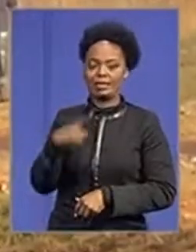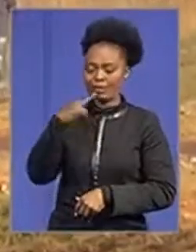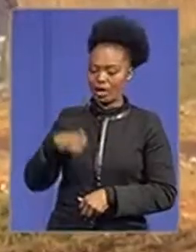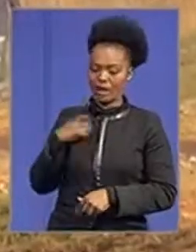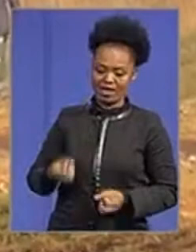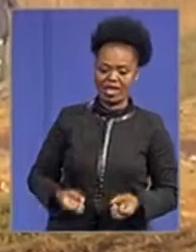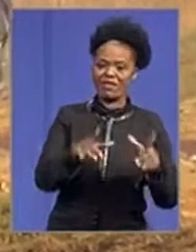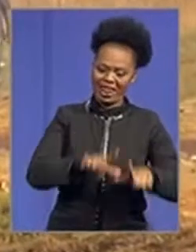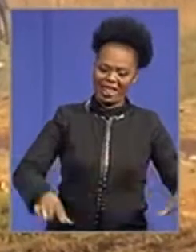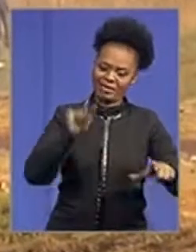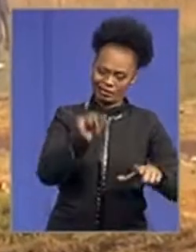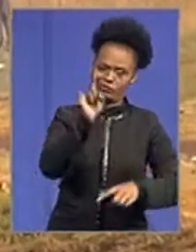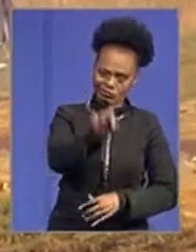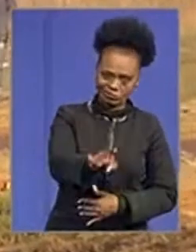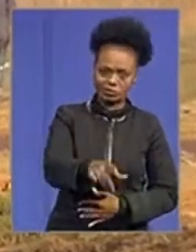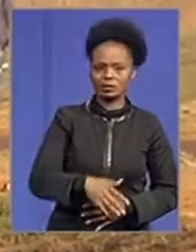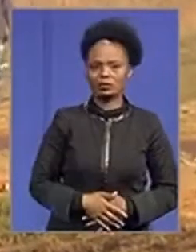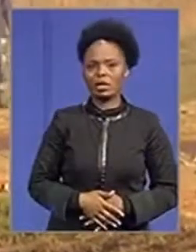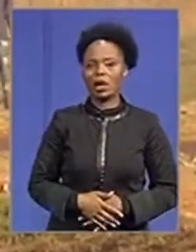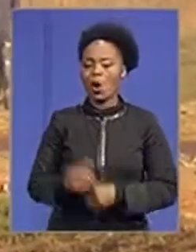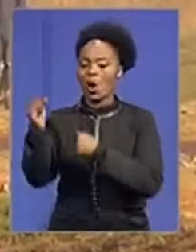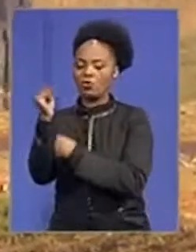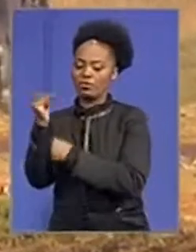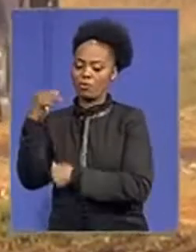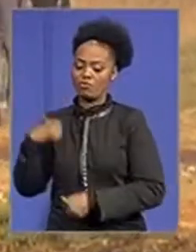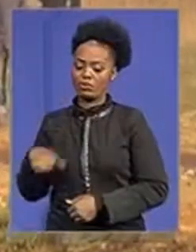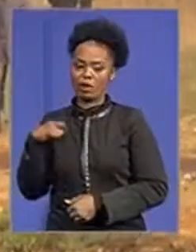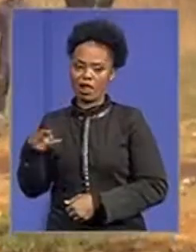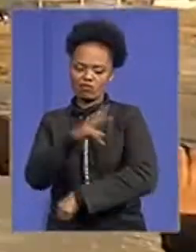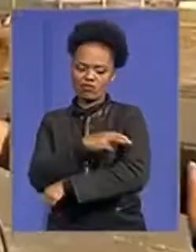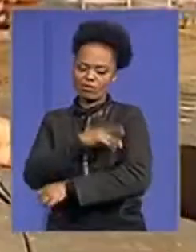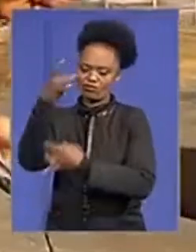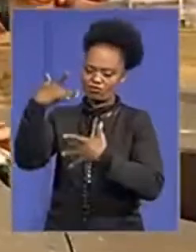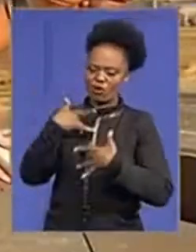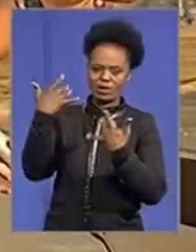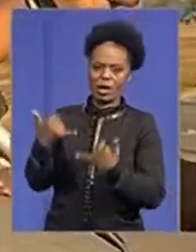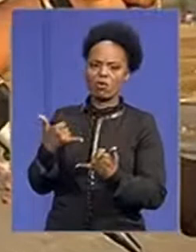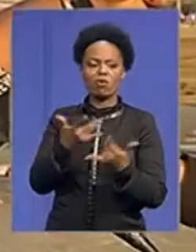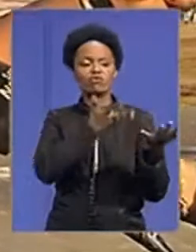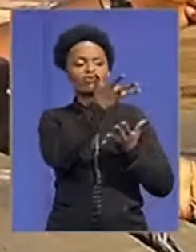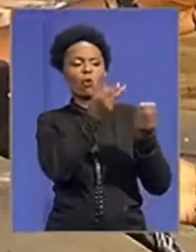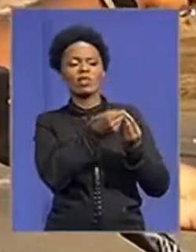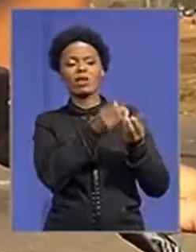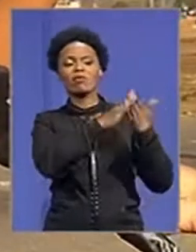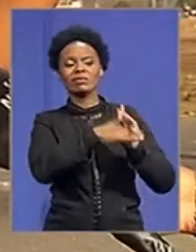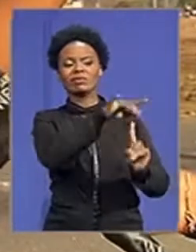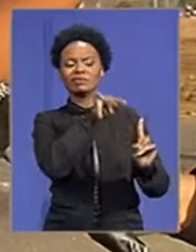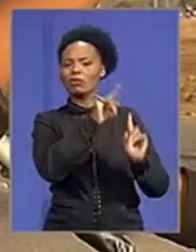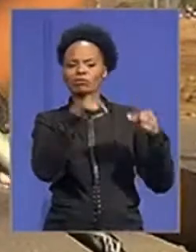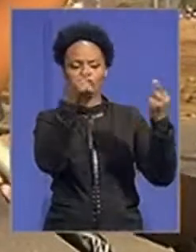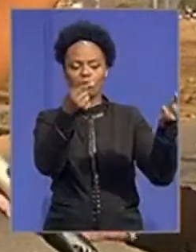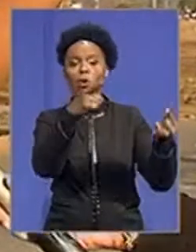so now the officials from the municipality, they said they cannot engage with people because this land is